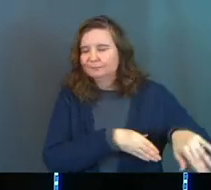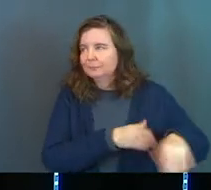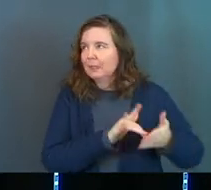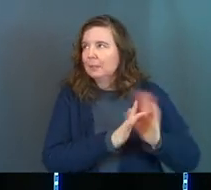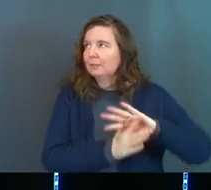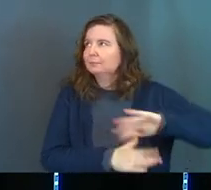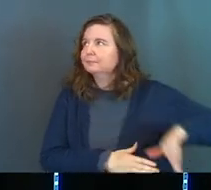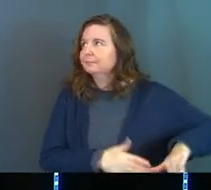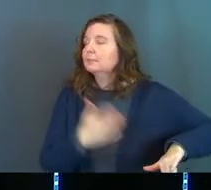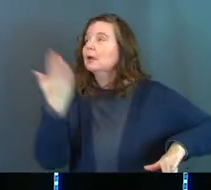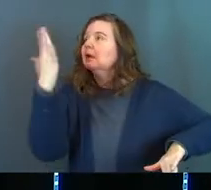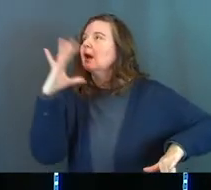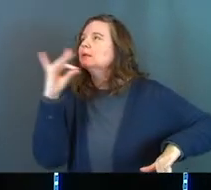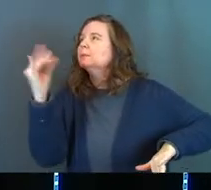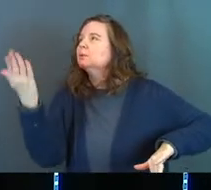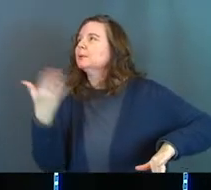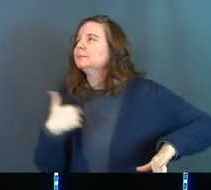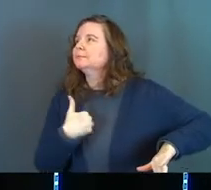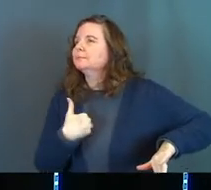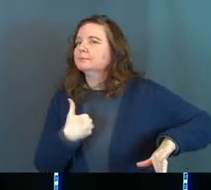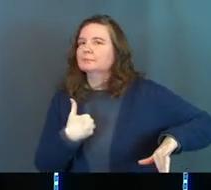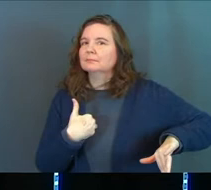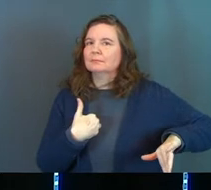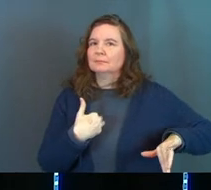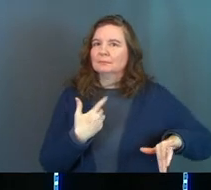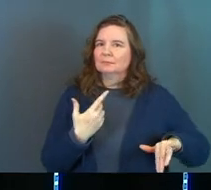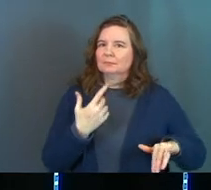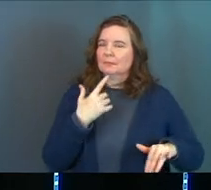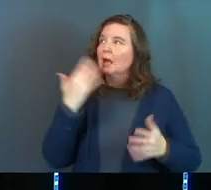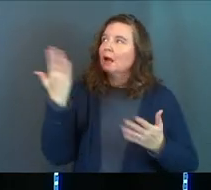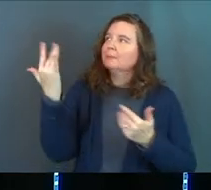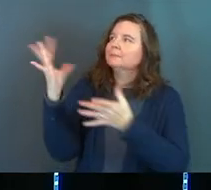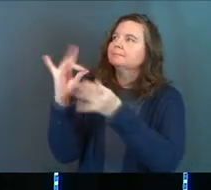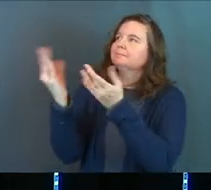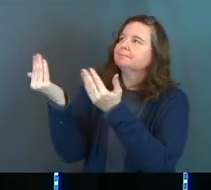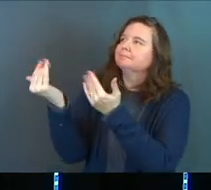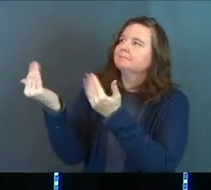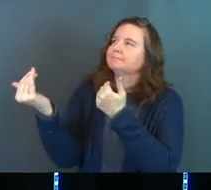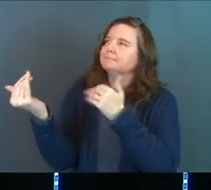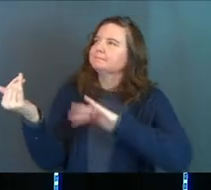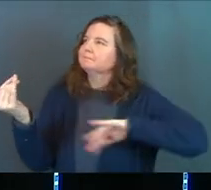in the Bible in our lives. And then we come to God and say, now speak to me.